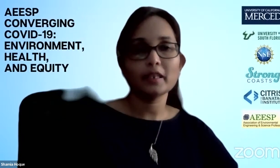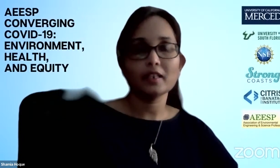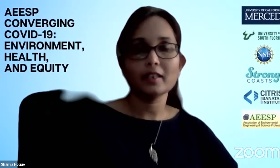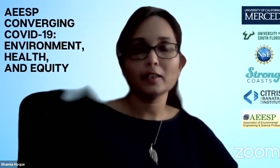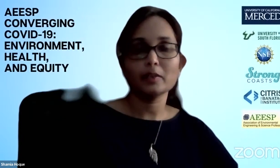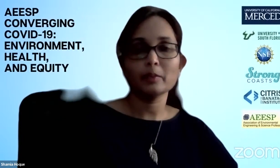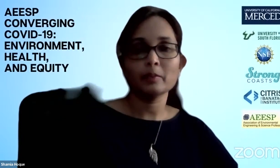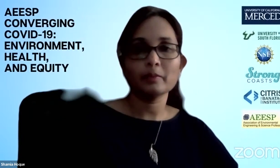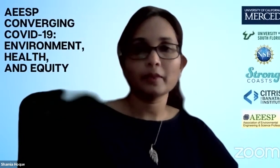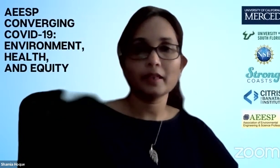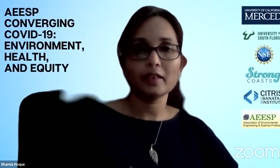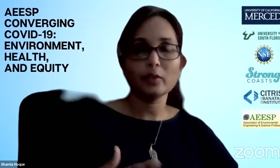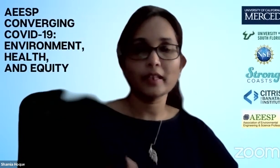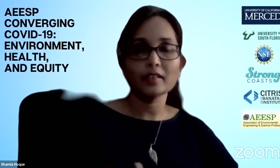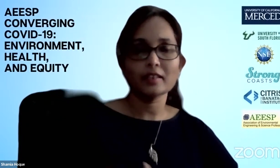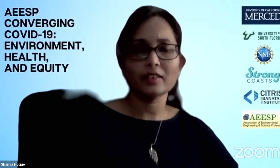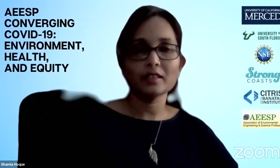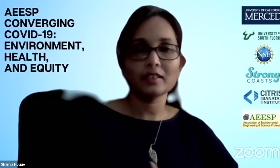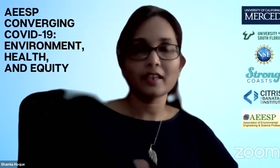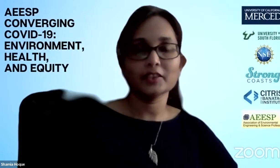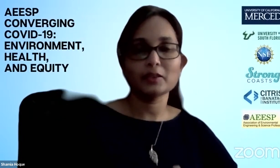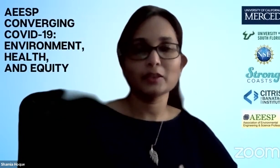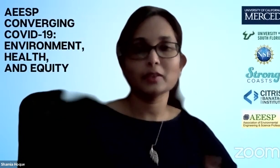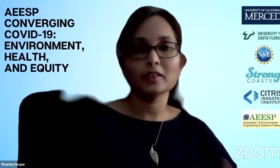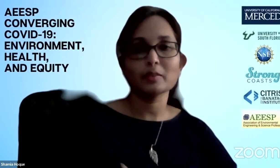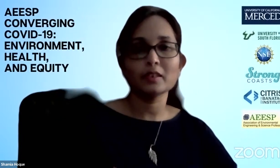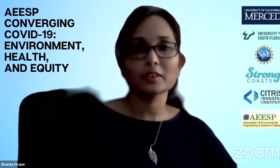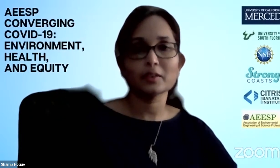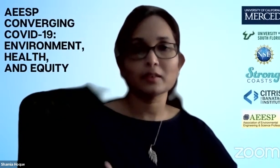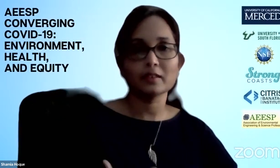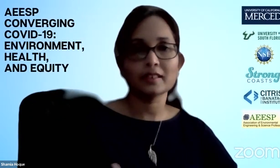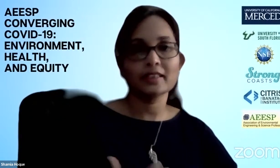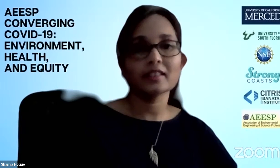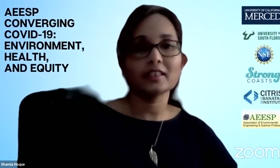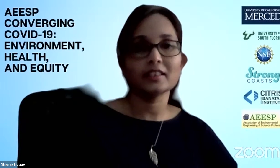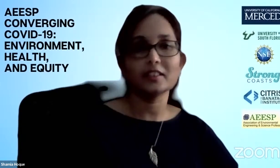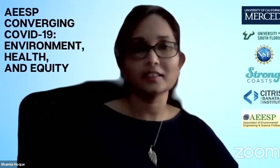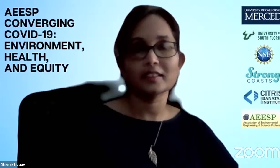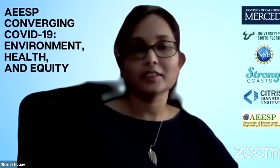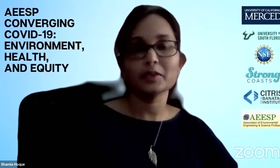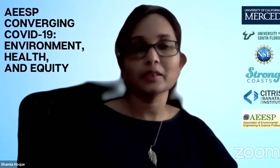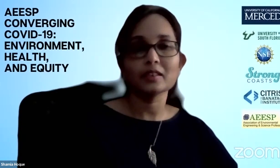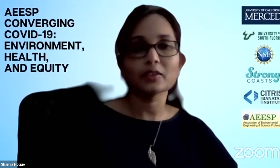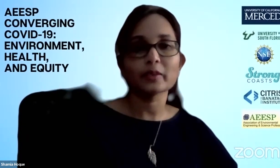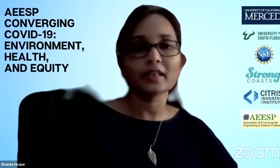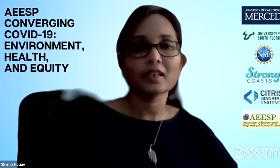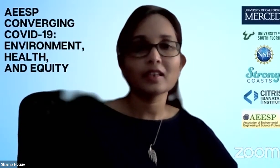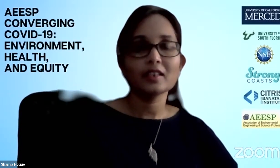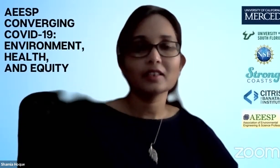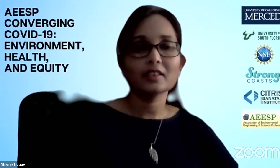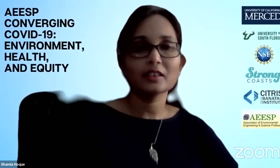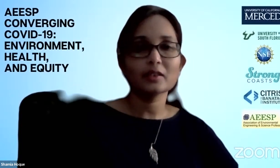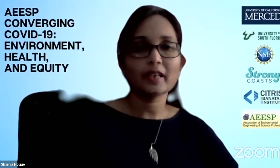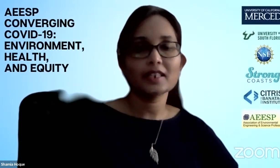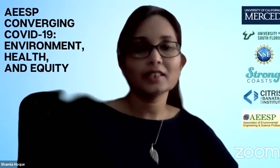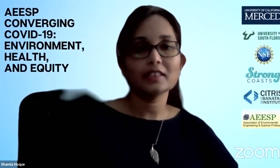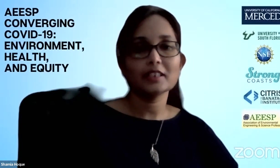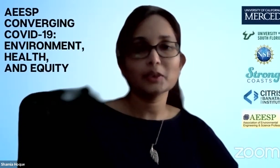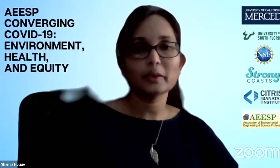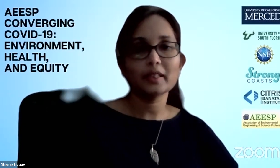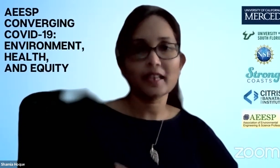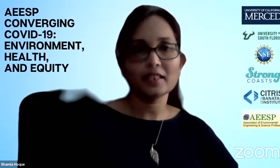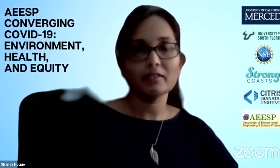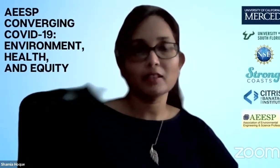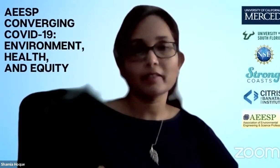actually come in and help in ways that I don't think high school students or middle school students think that engineers can do it this way. So getting